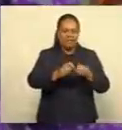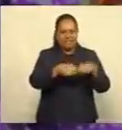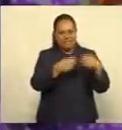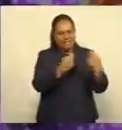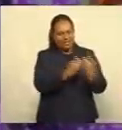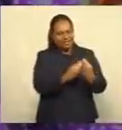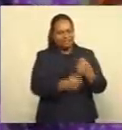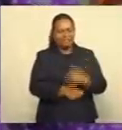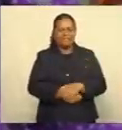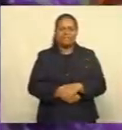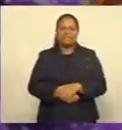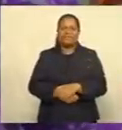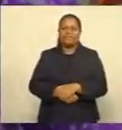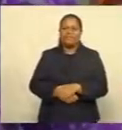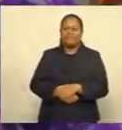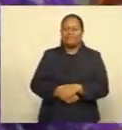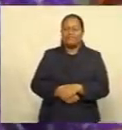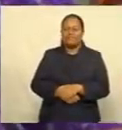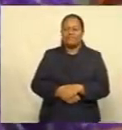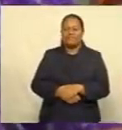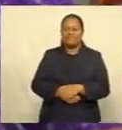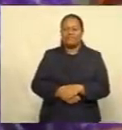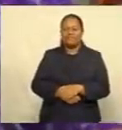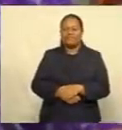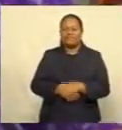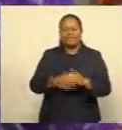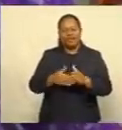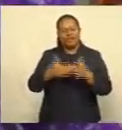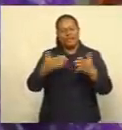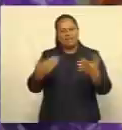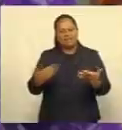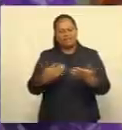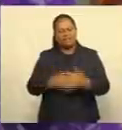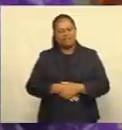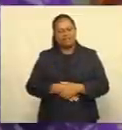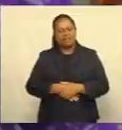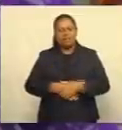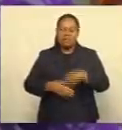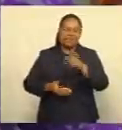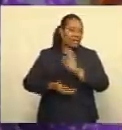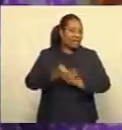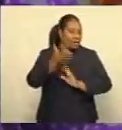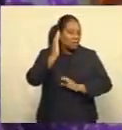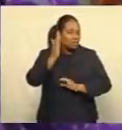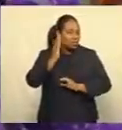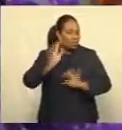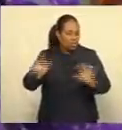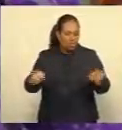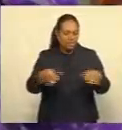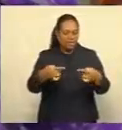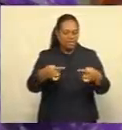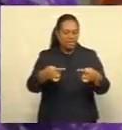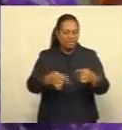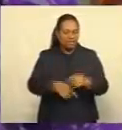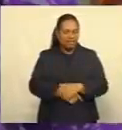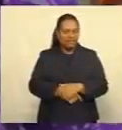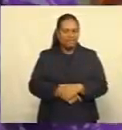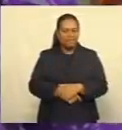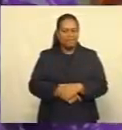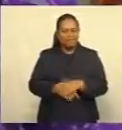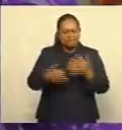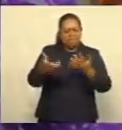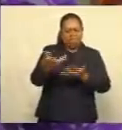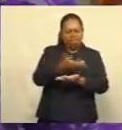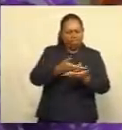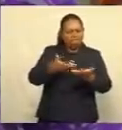likewise link with the deans, with the secondary school competition. So discussions with the